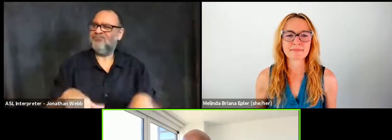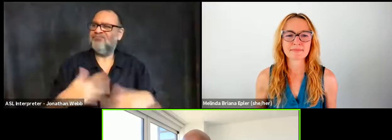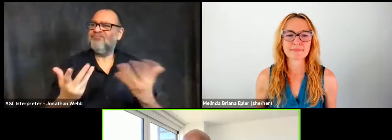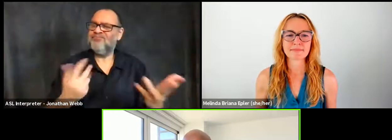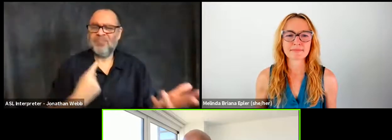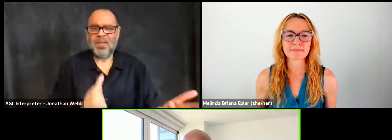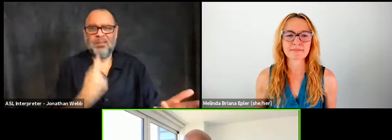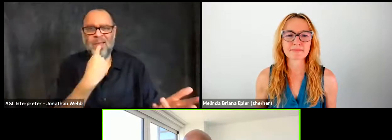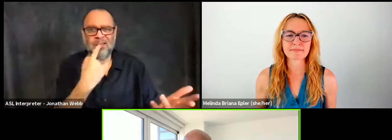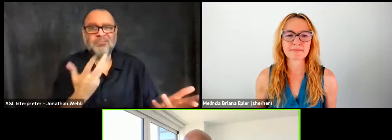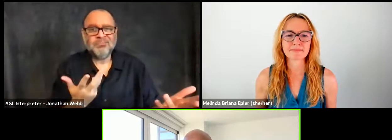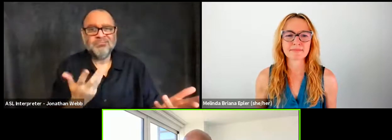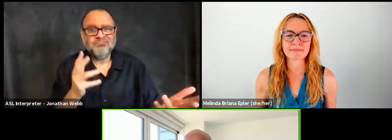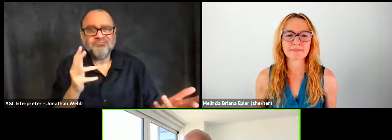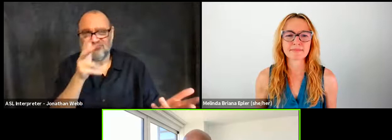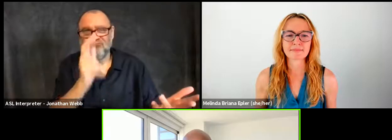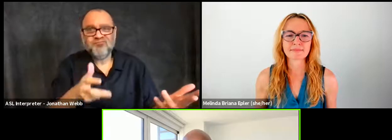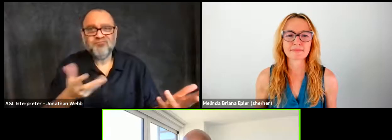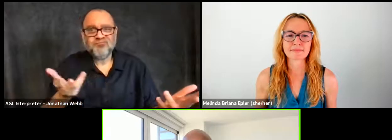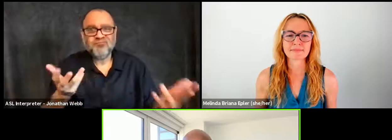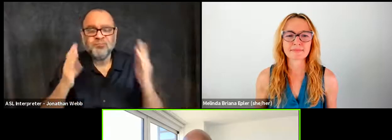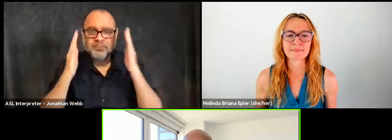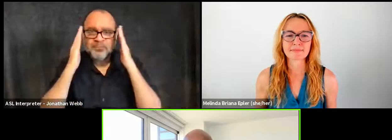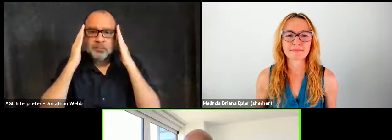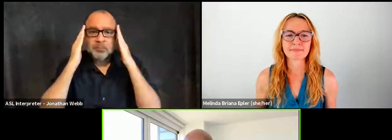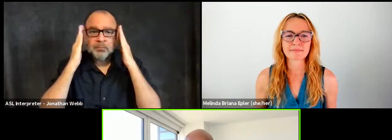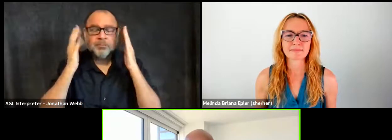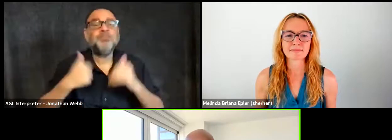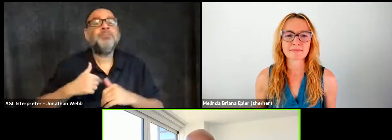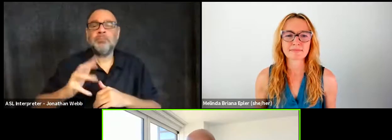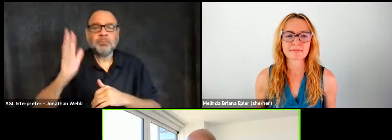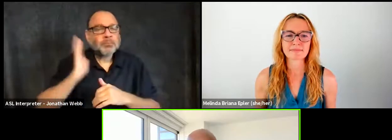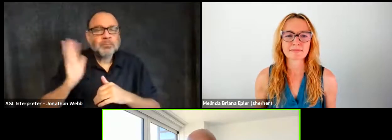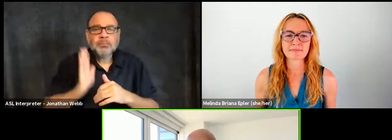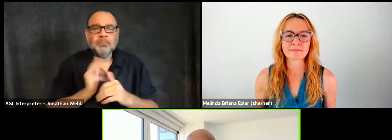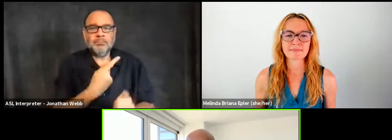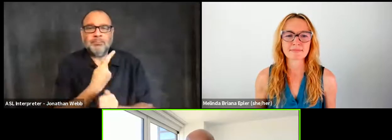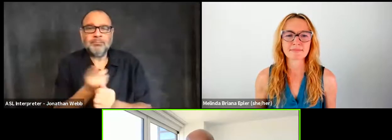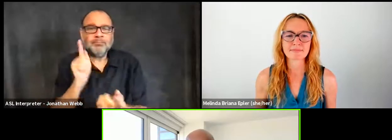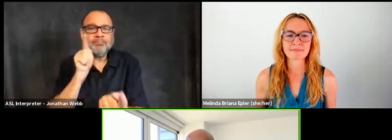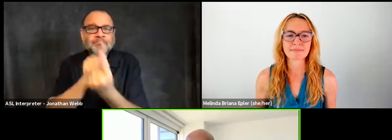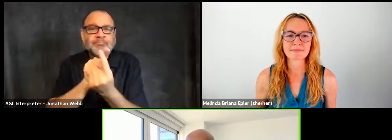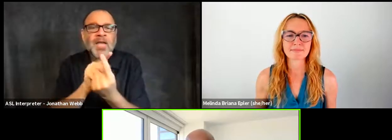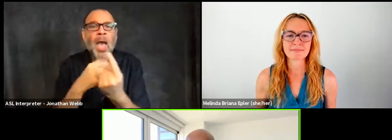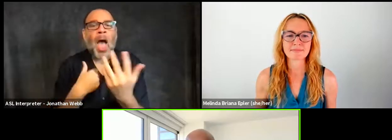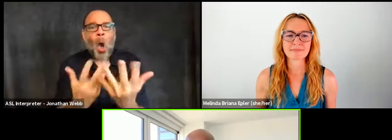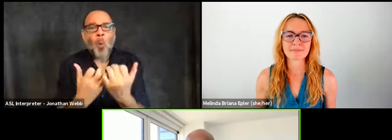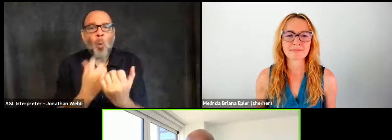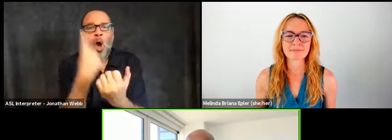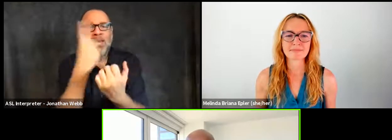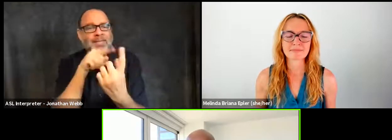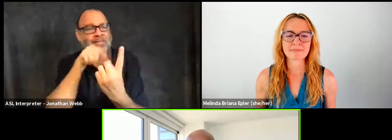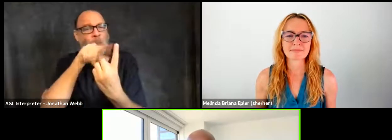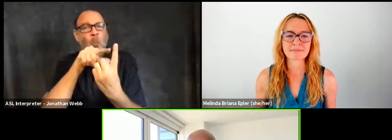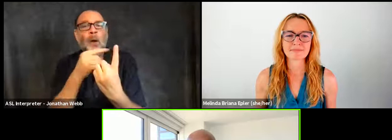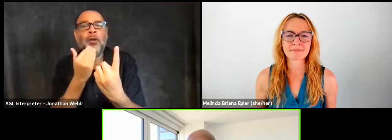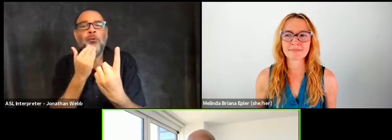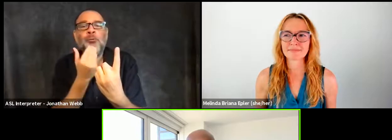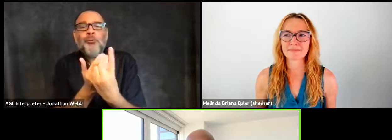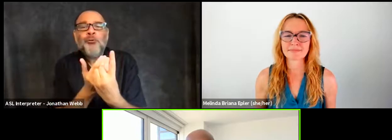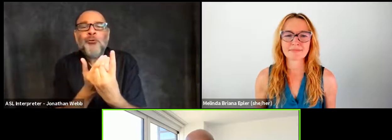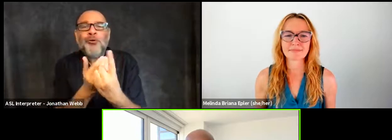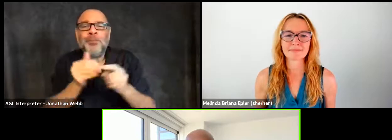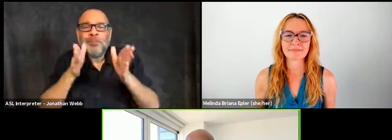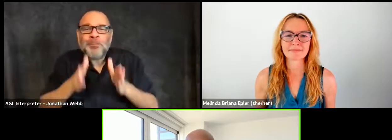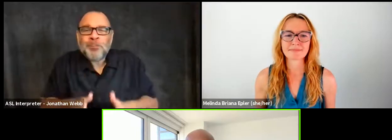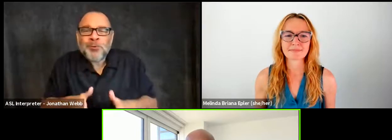I know where I was at mentally when we met. I wanted a good human. I wanted to fall in love with a good human who had empathy, and I didn't care what color